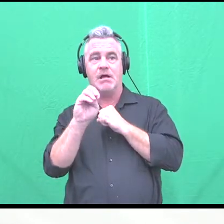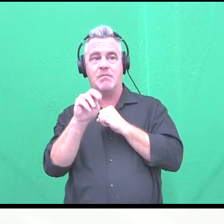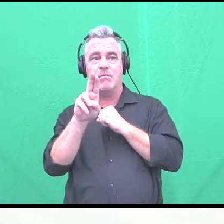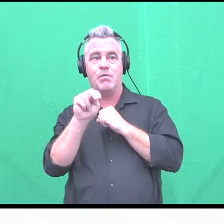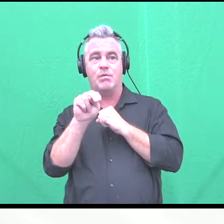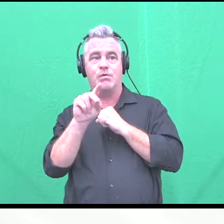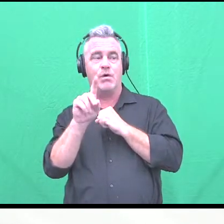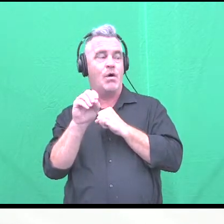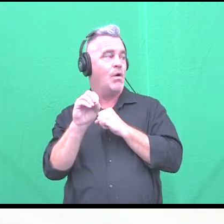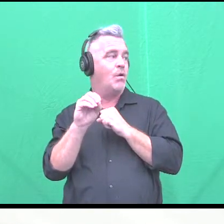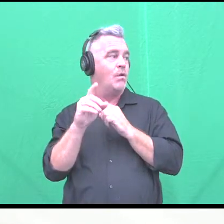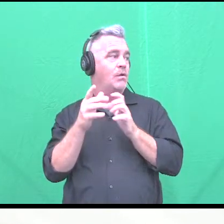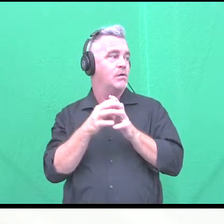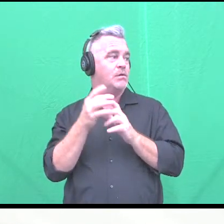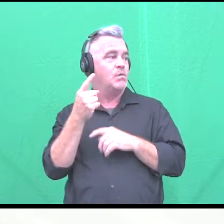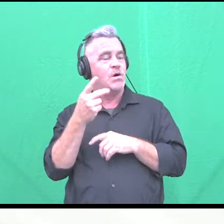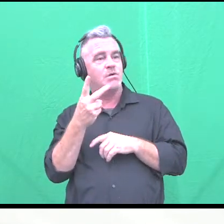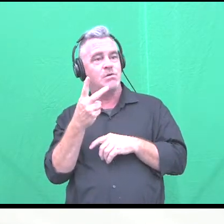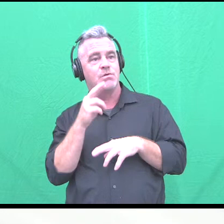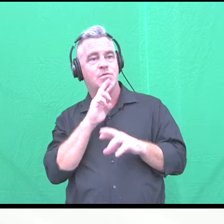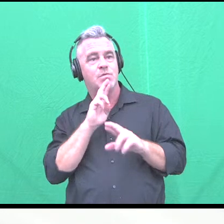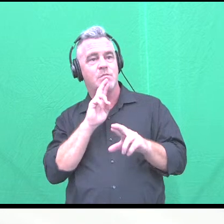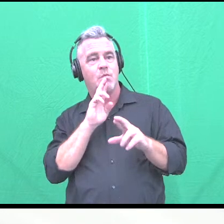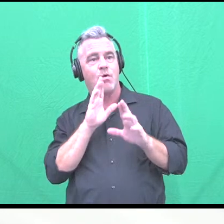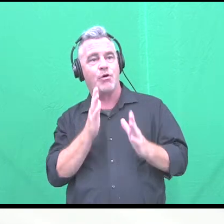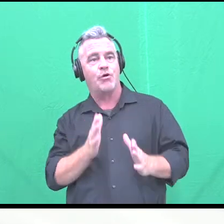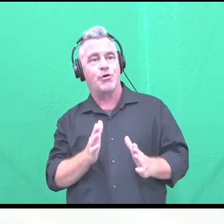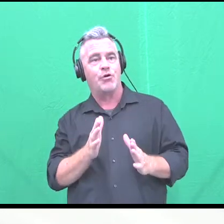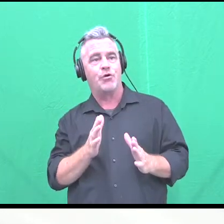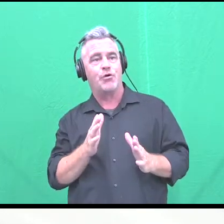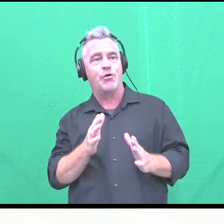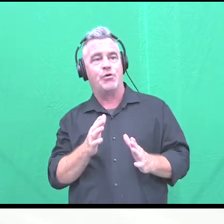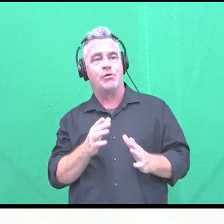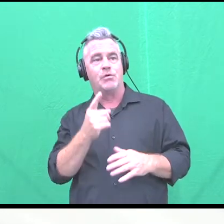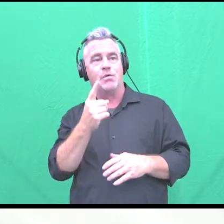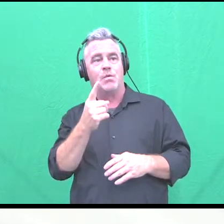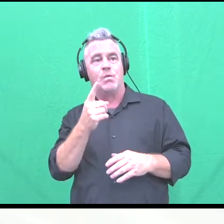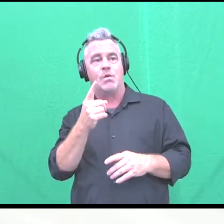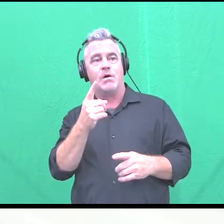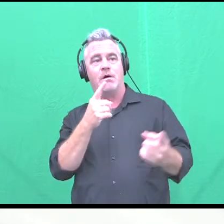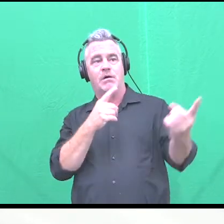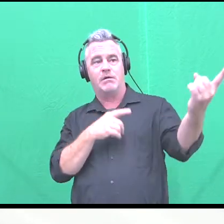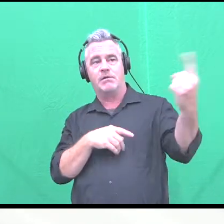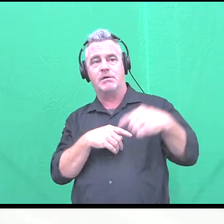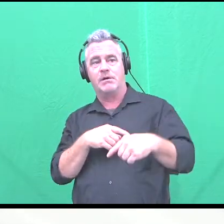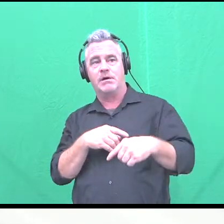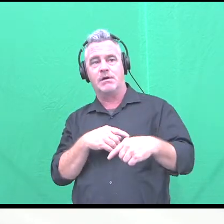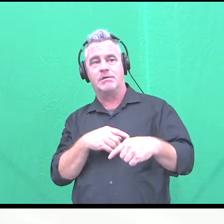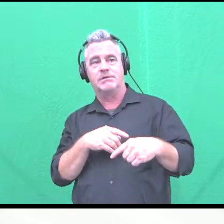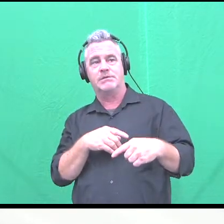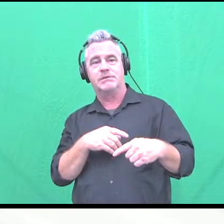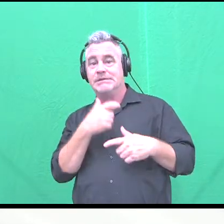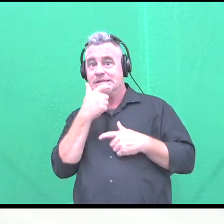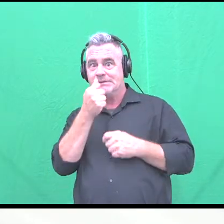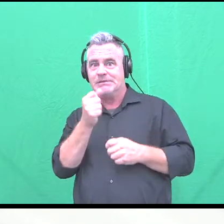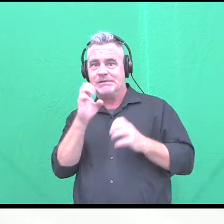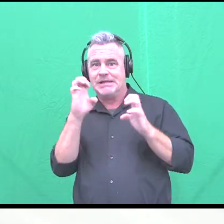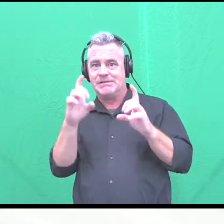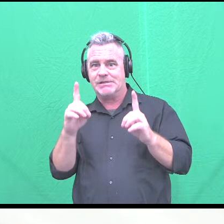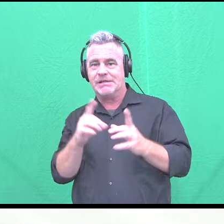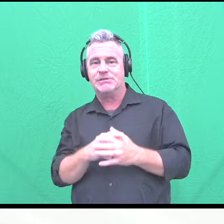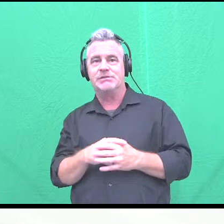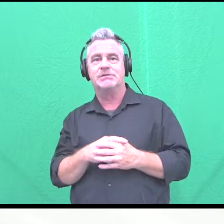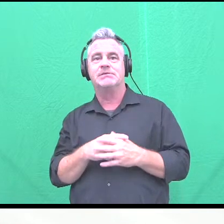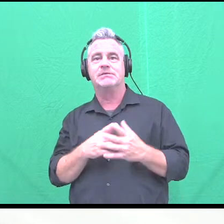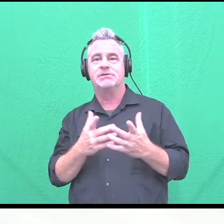a couple of dedicated reporters, and one of those guys is pretty new and very interested in education. So yes, we are